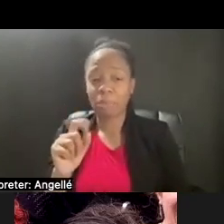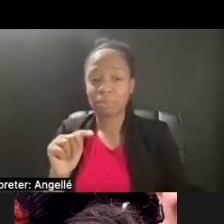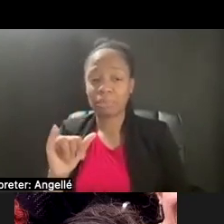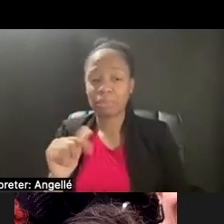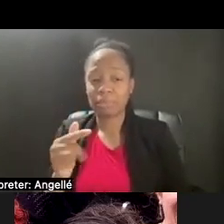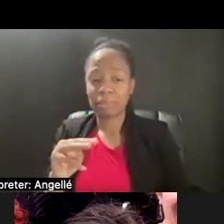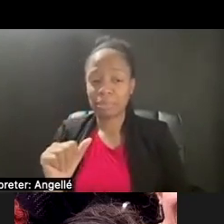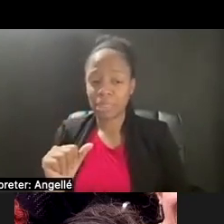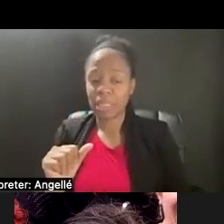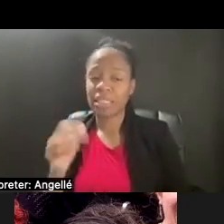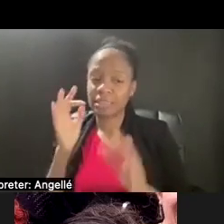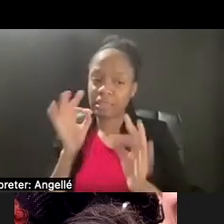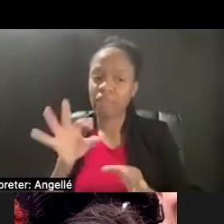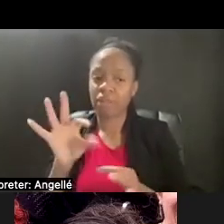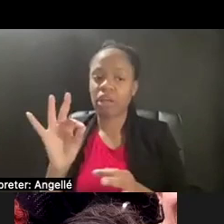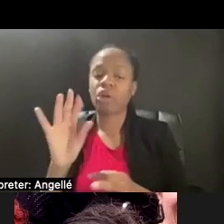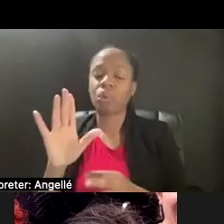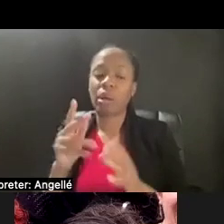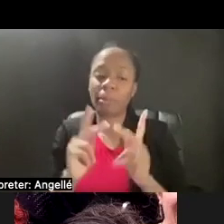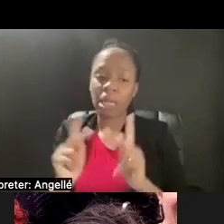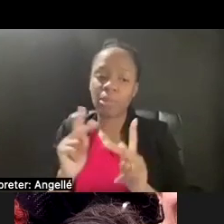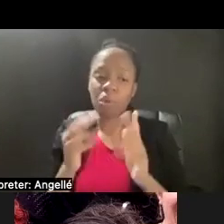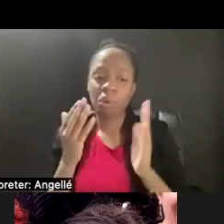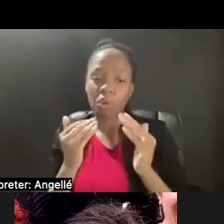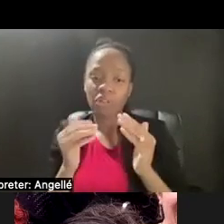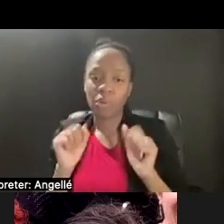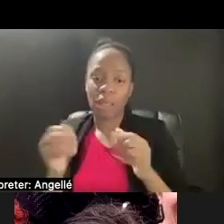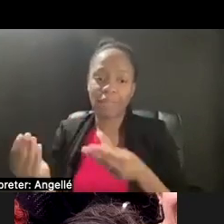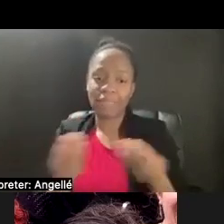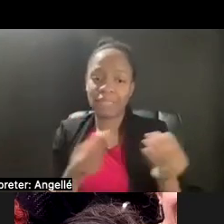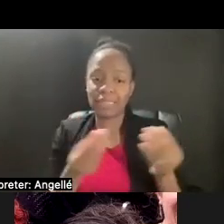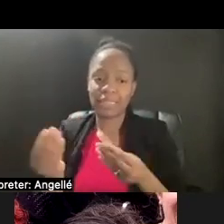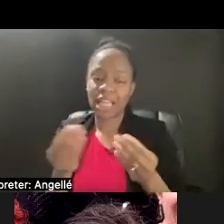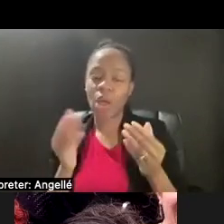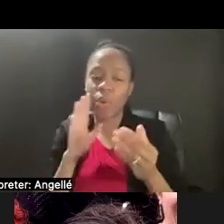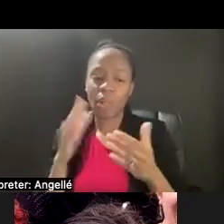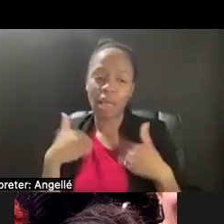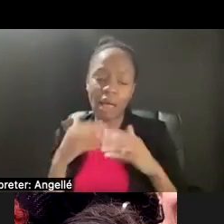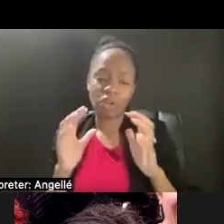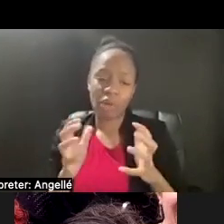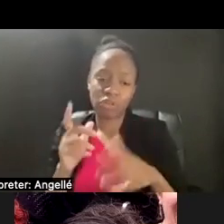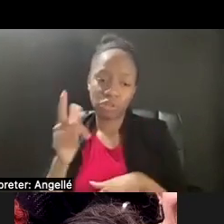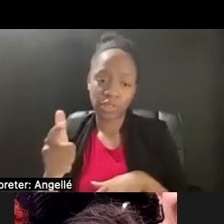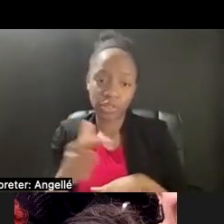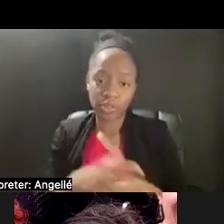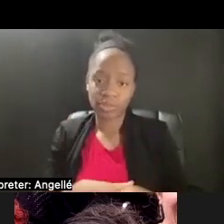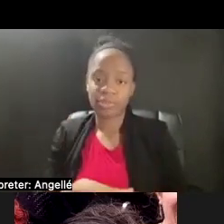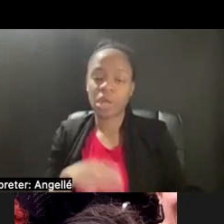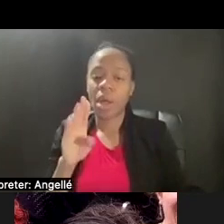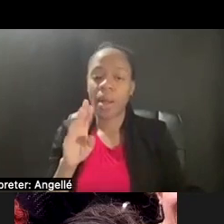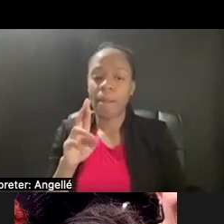find your people, and hopefully we can facilitate that. We'll have a conversation later. Uh, Broderick,